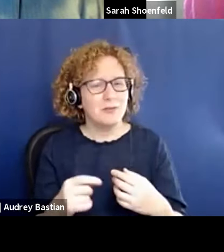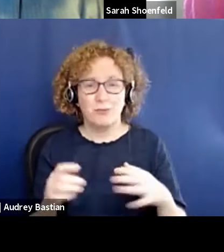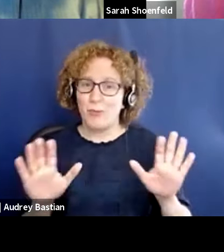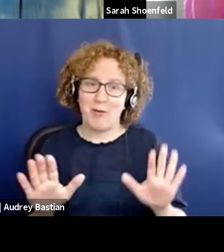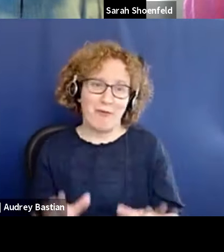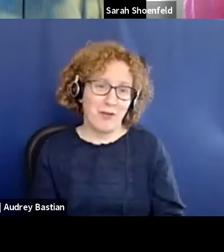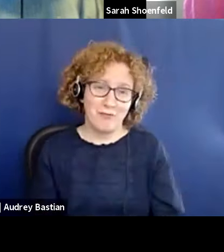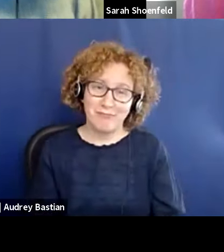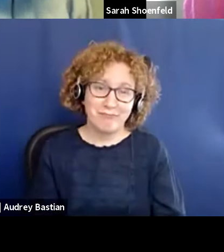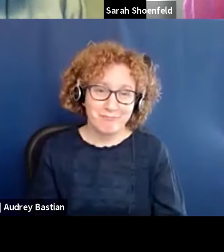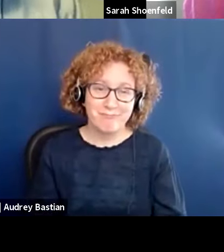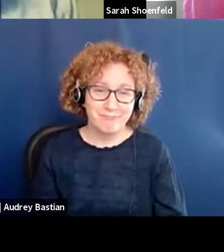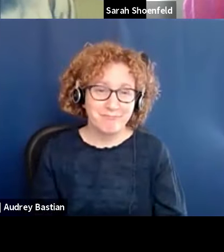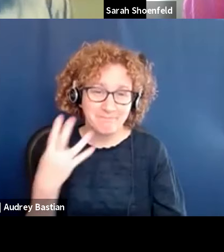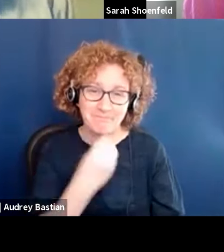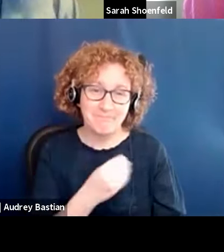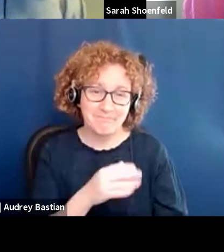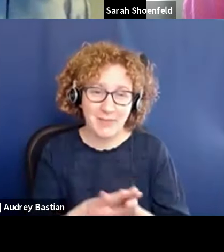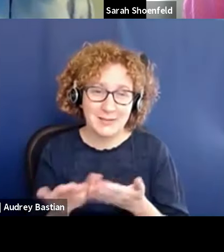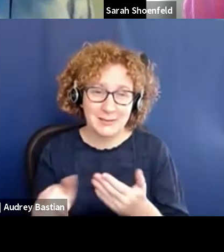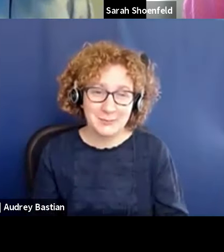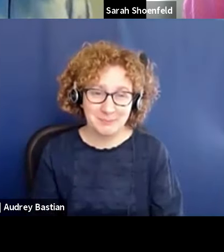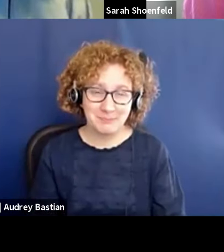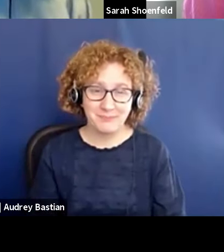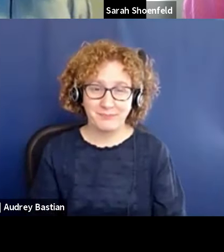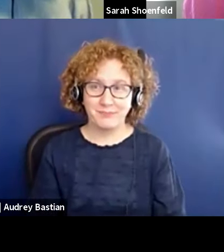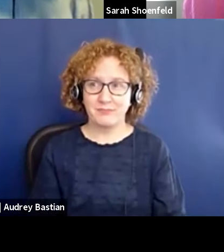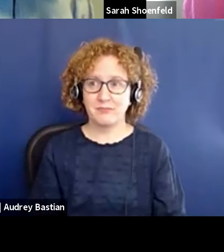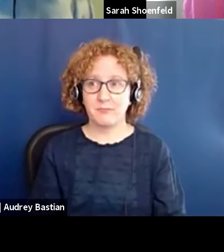wonderful. It was delightful. It was nice.